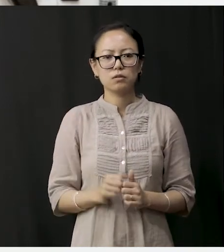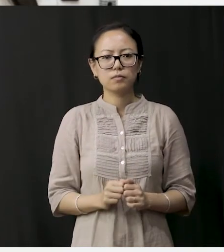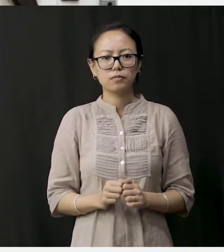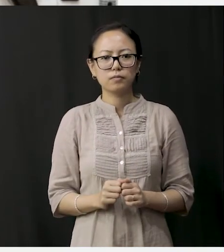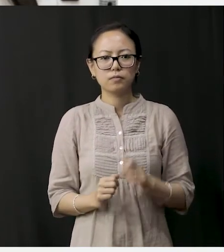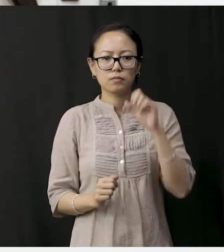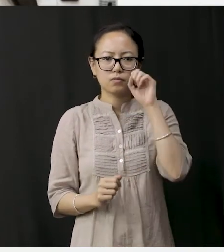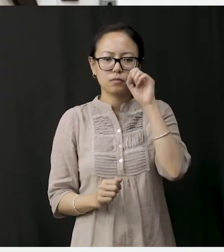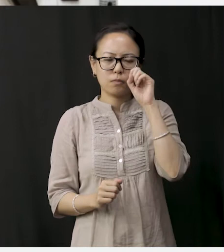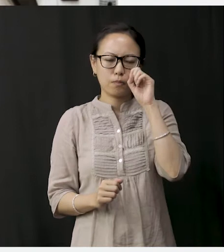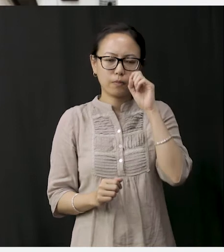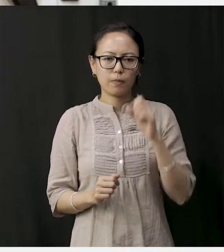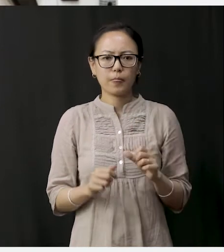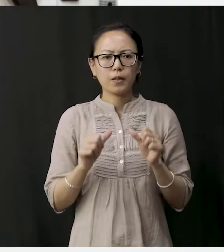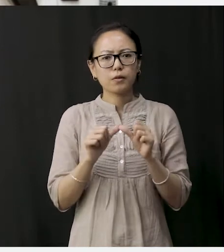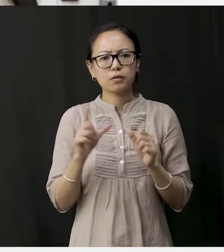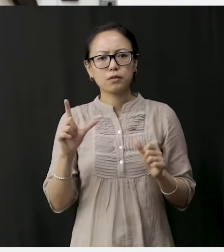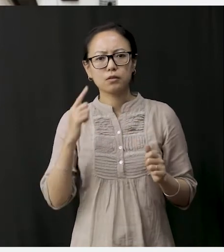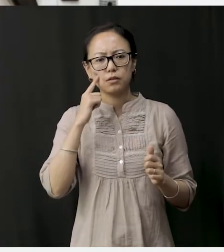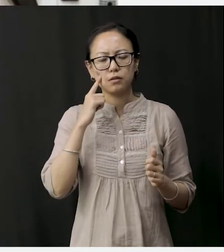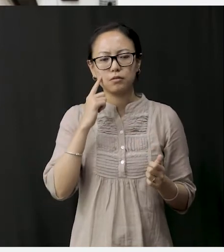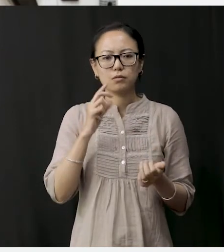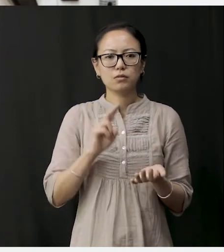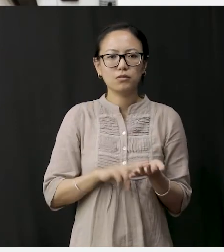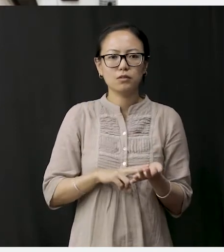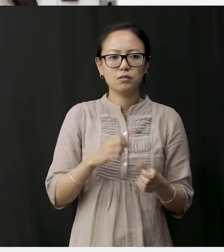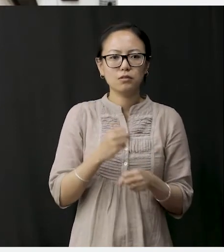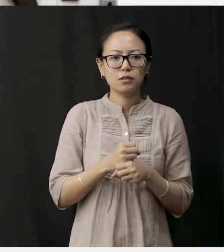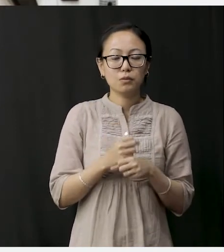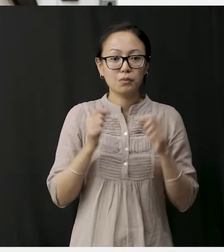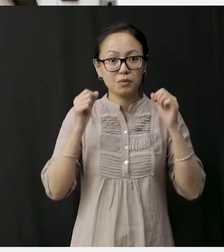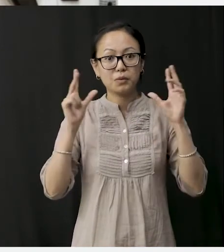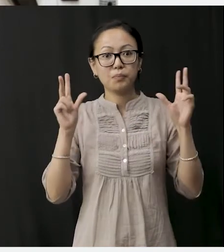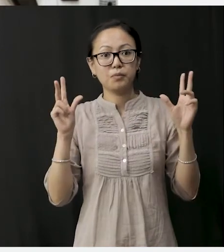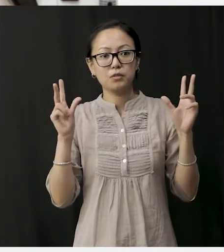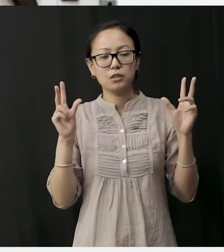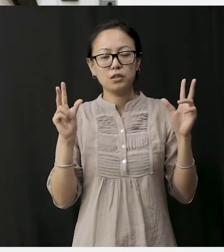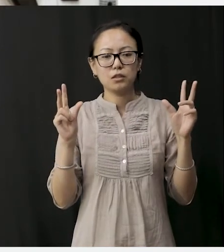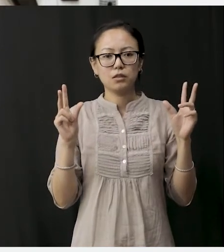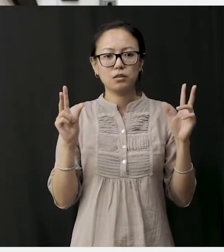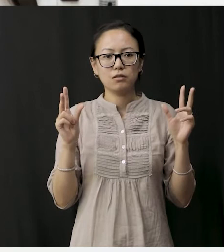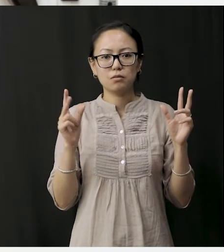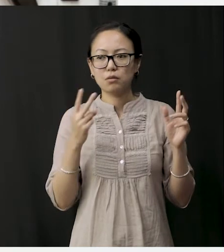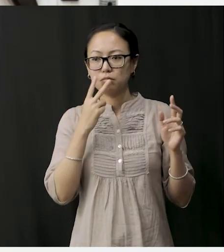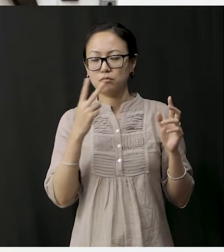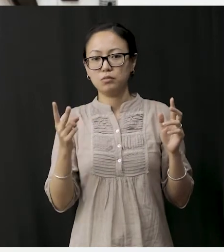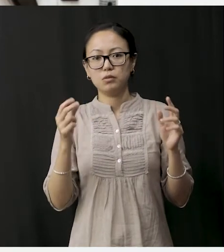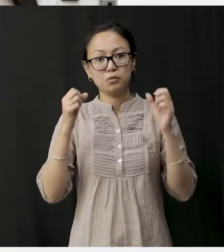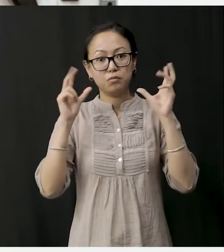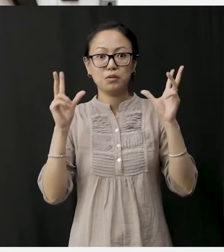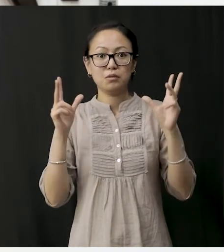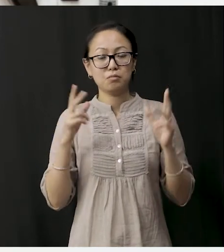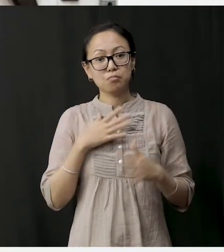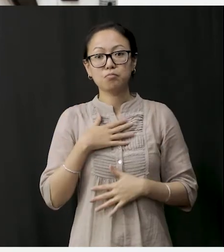was quite amazing for Aling. Okay, because the way the barber was using these things to do his work was very